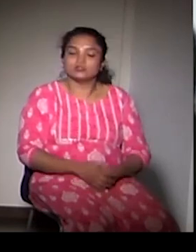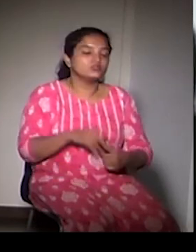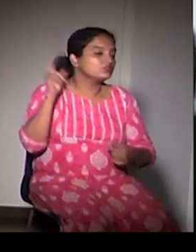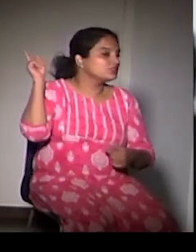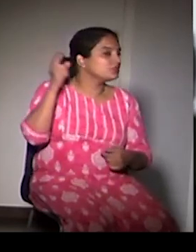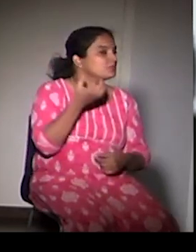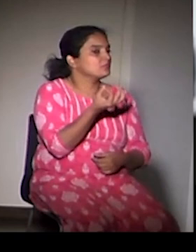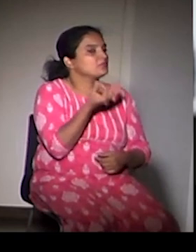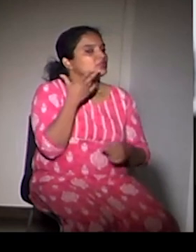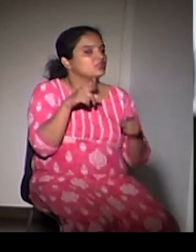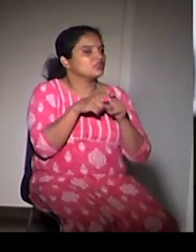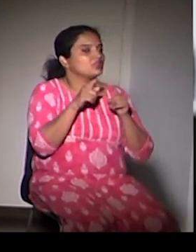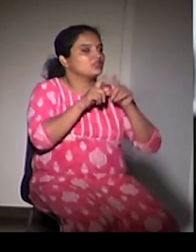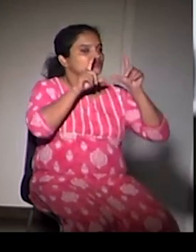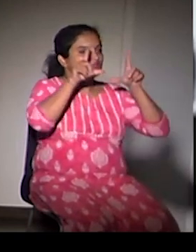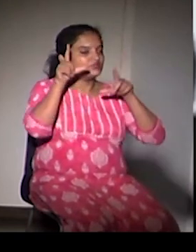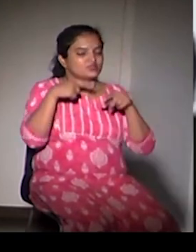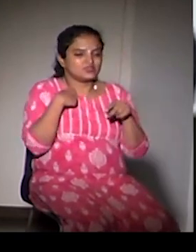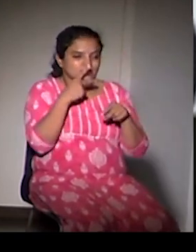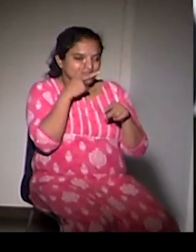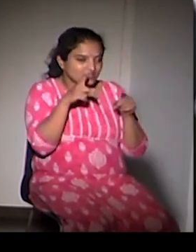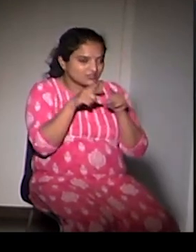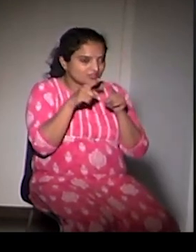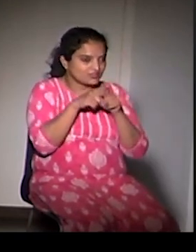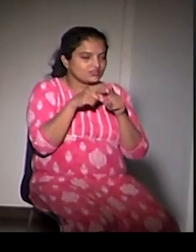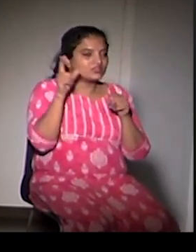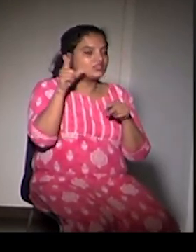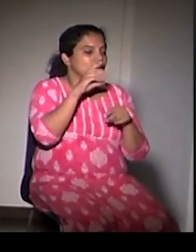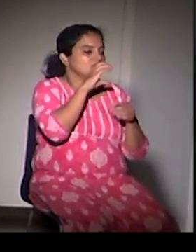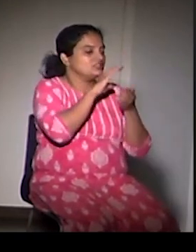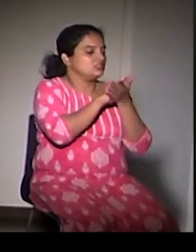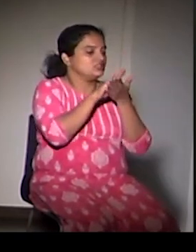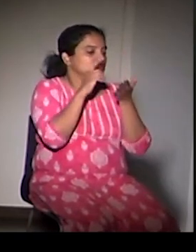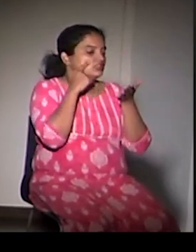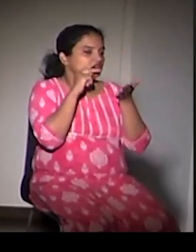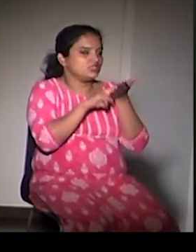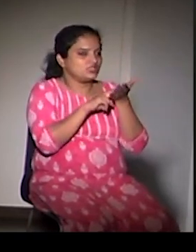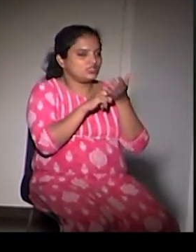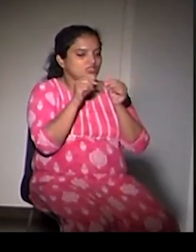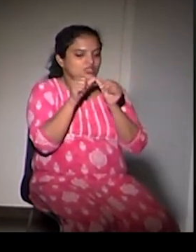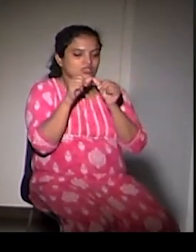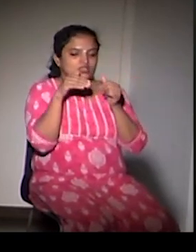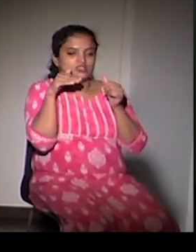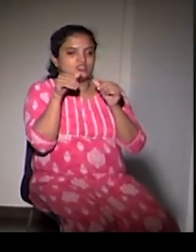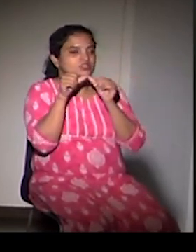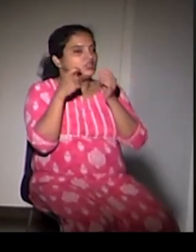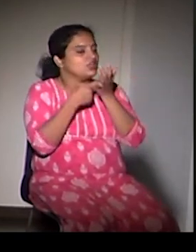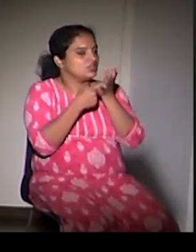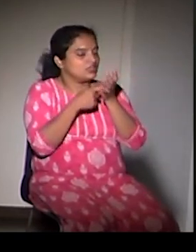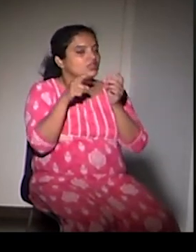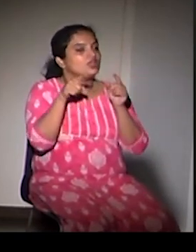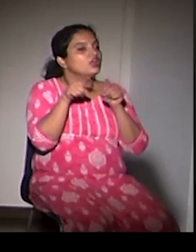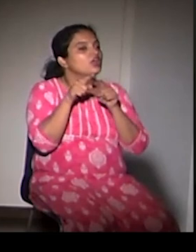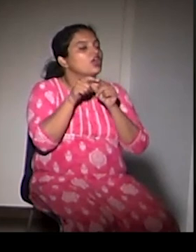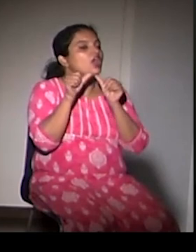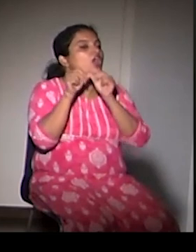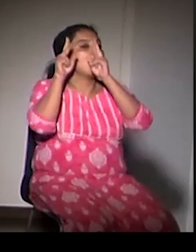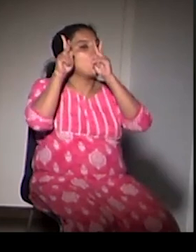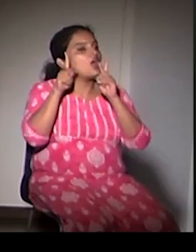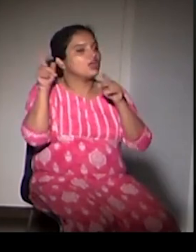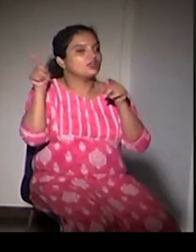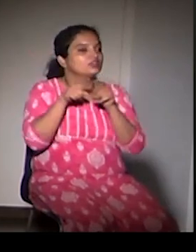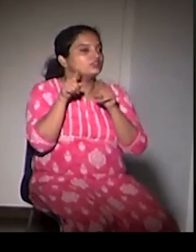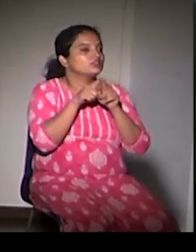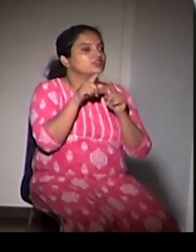interesting tile buildings, the Chinika Rauza in Agra, the tomb of Afzal Khan, who was actually the brother